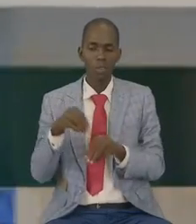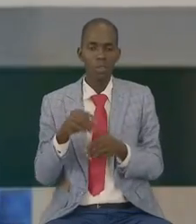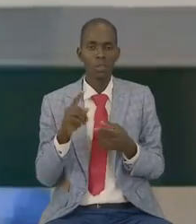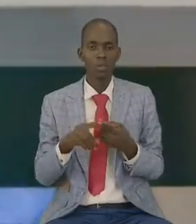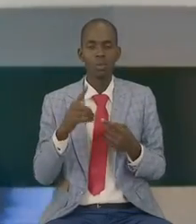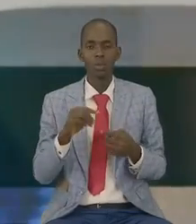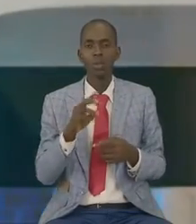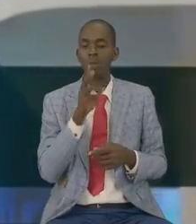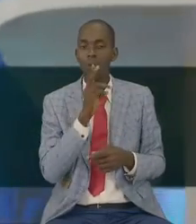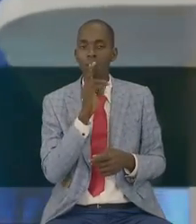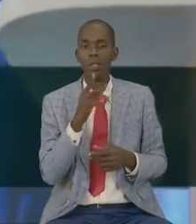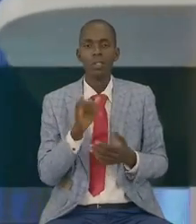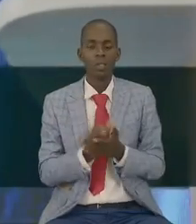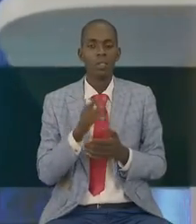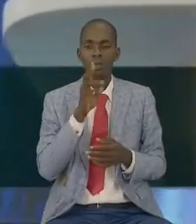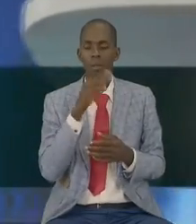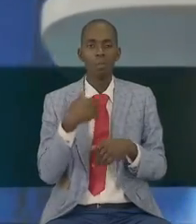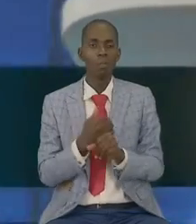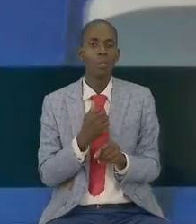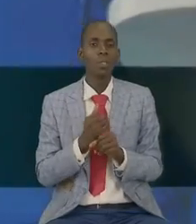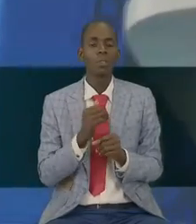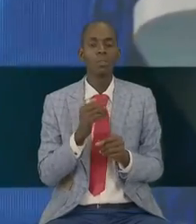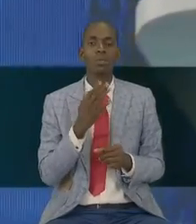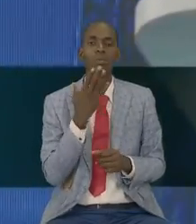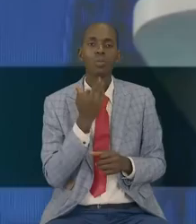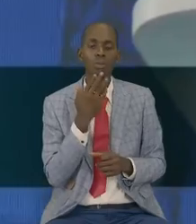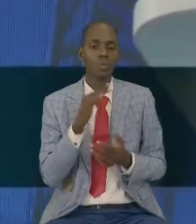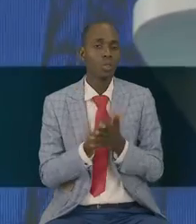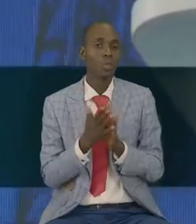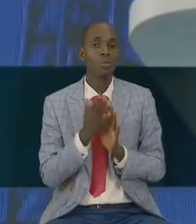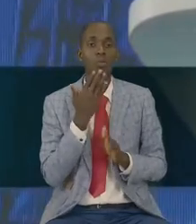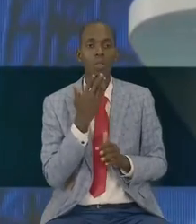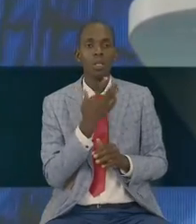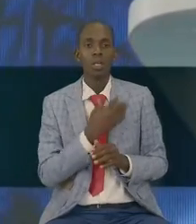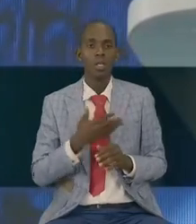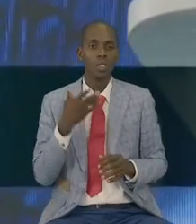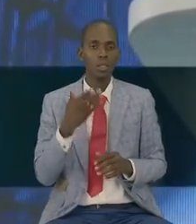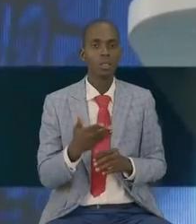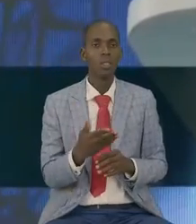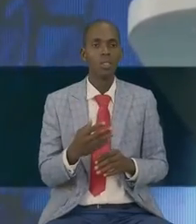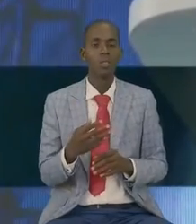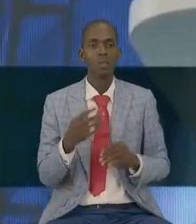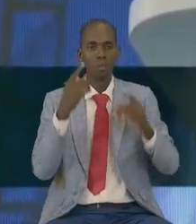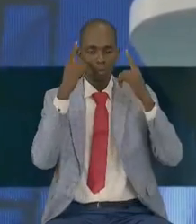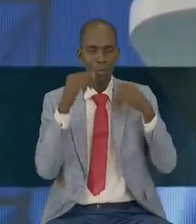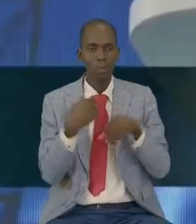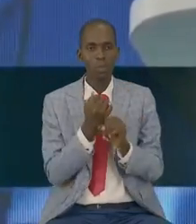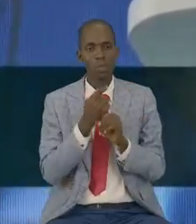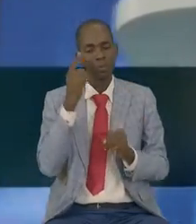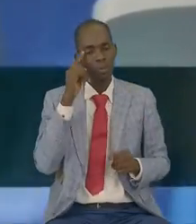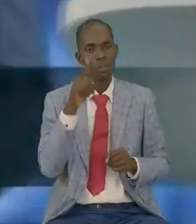the waters were made sweet. There he made for them a